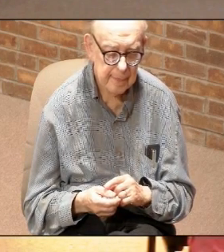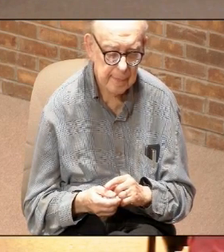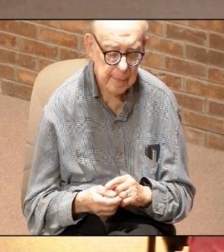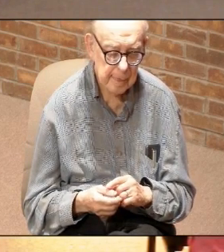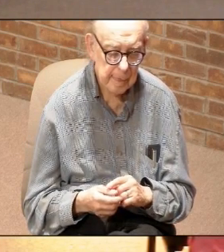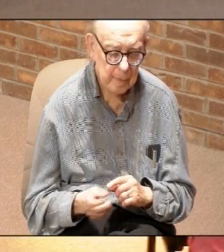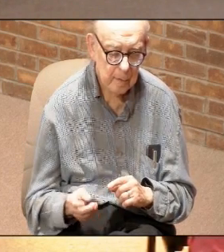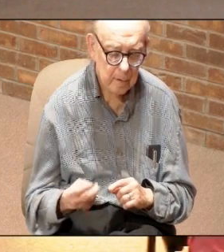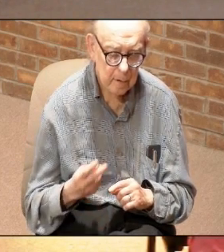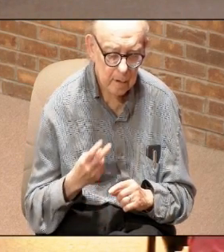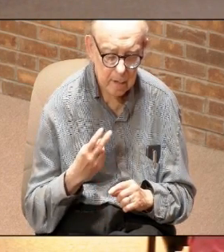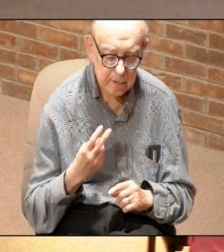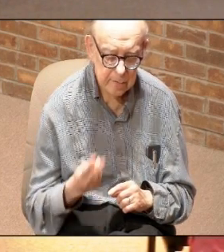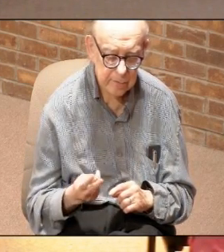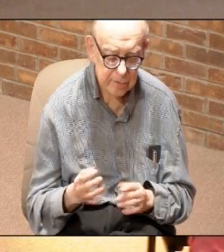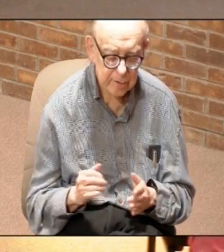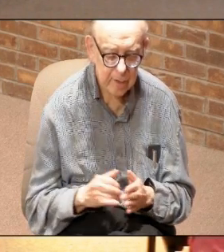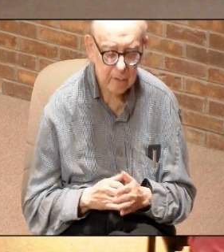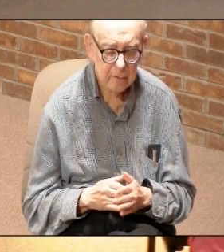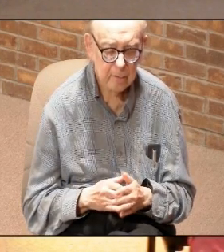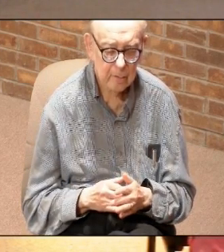And they'll see it.